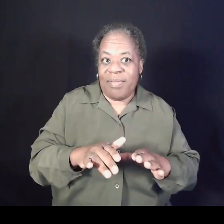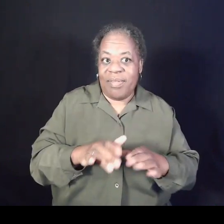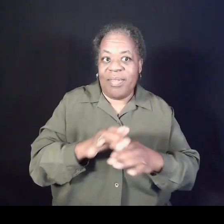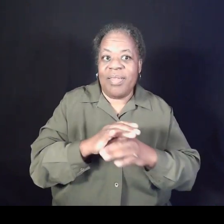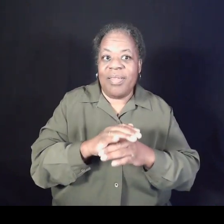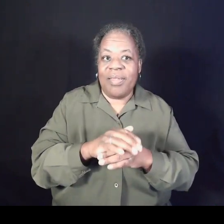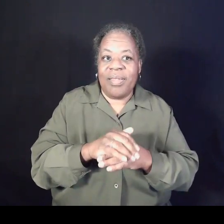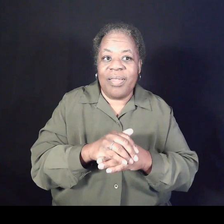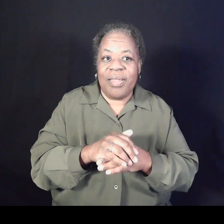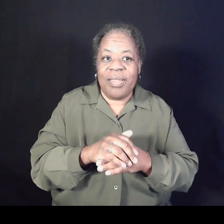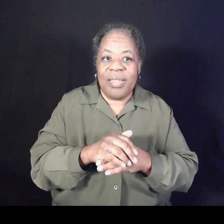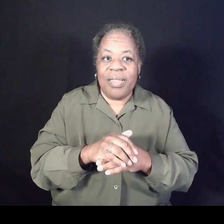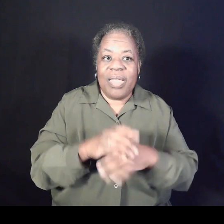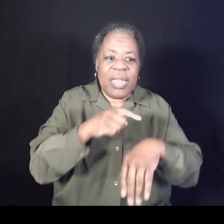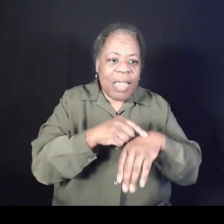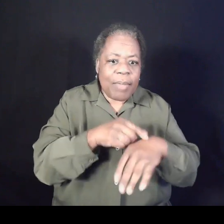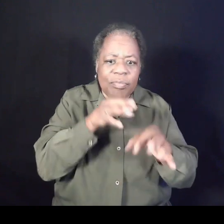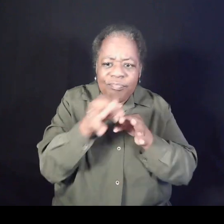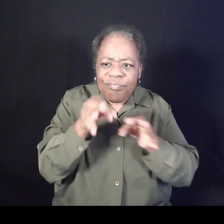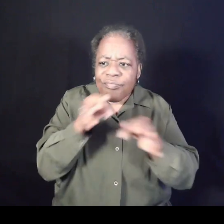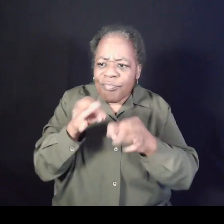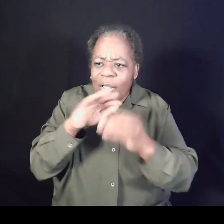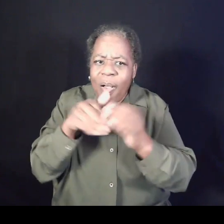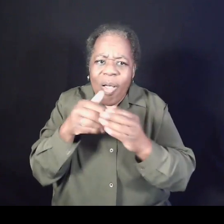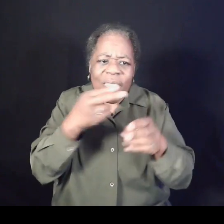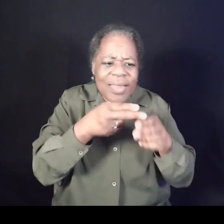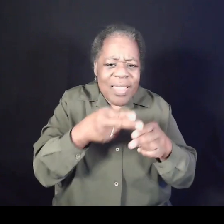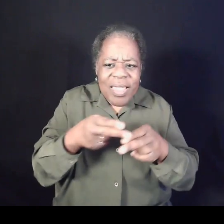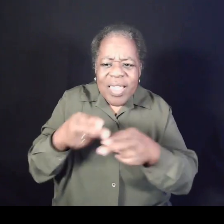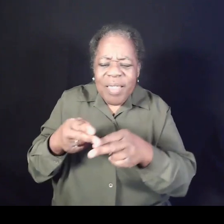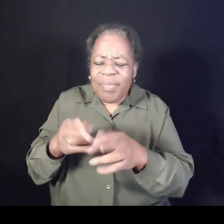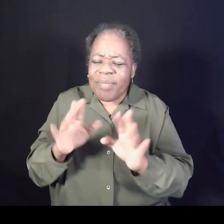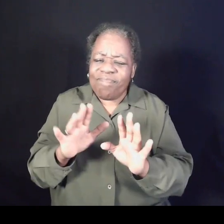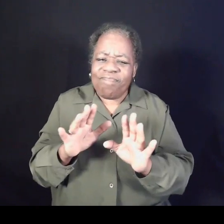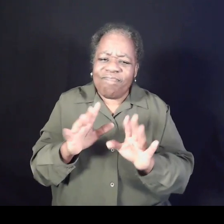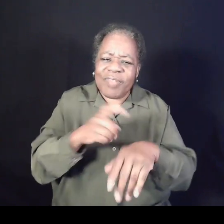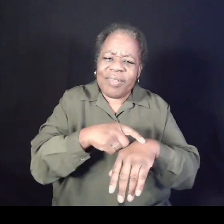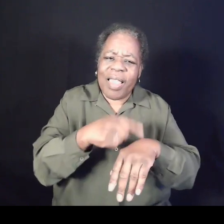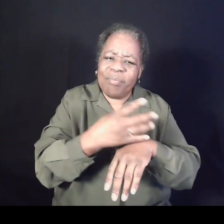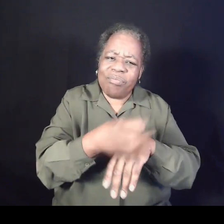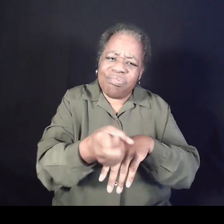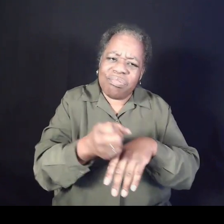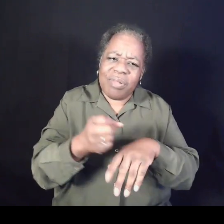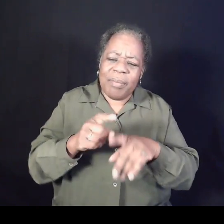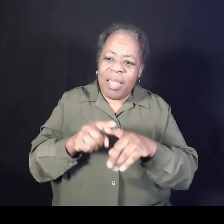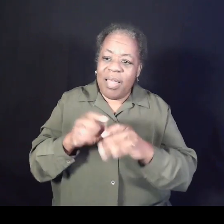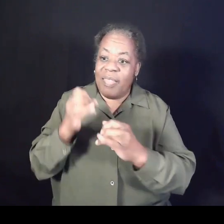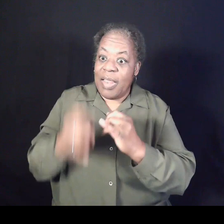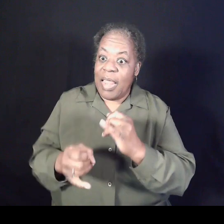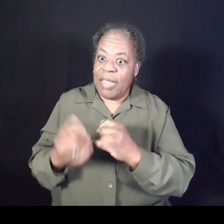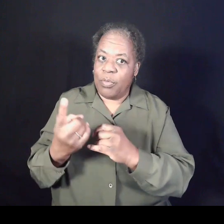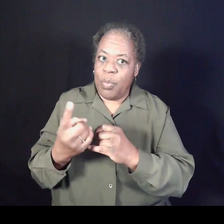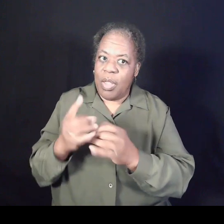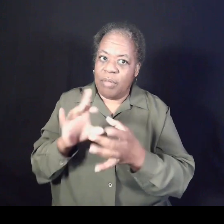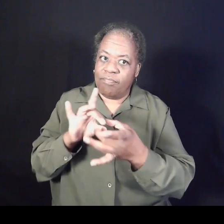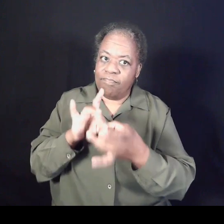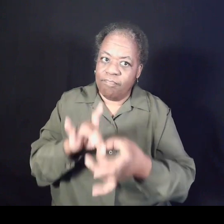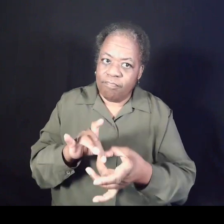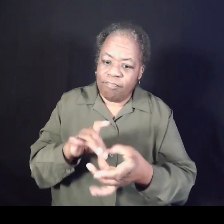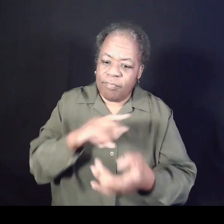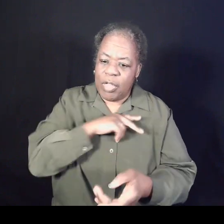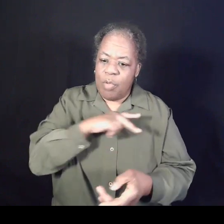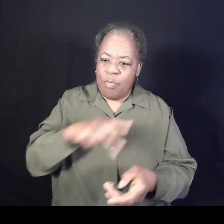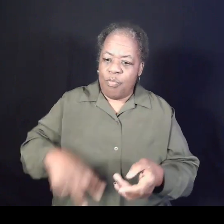Now, we don't have time to consider all those names, but it's the last one that's most relevant to our conversation: Prince of